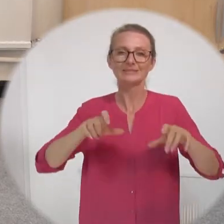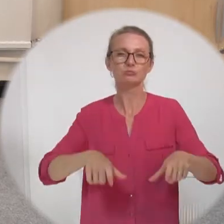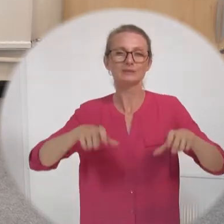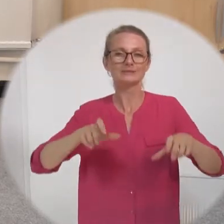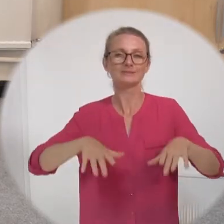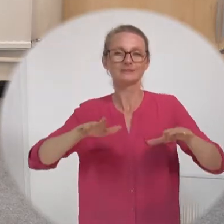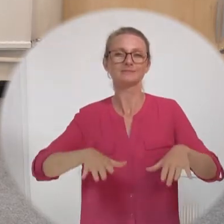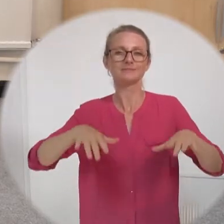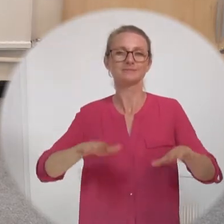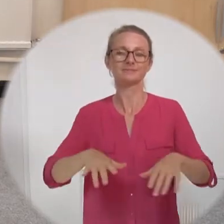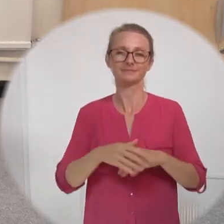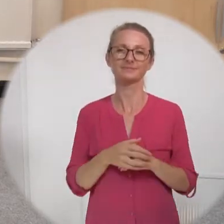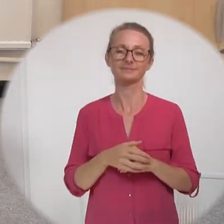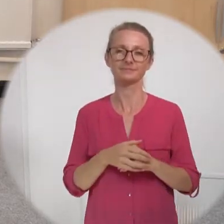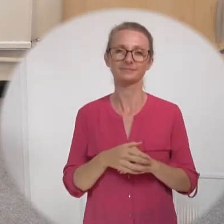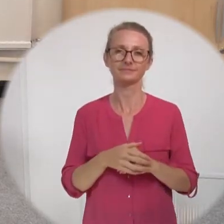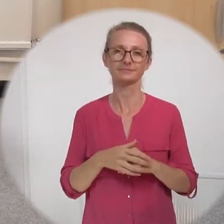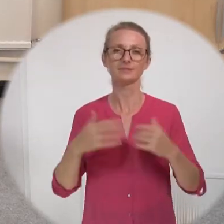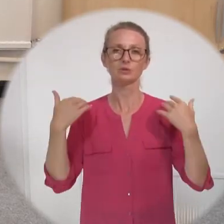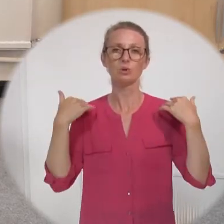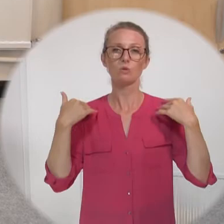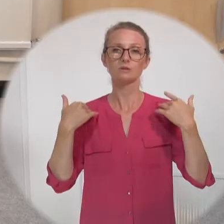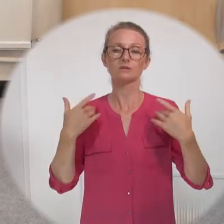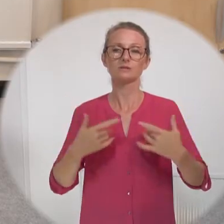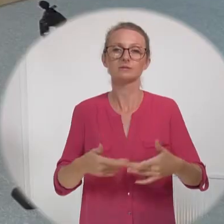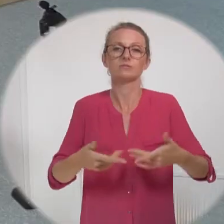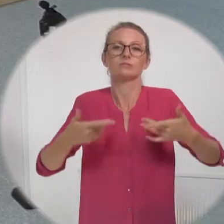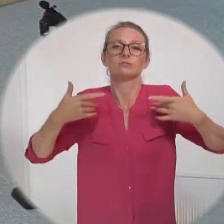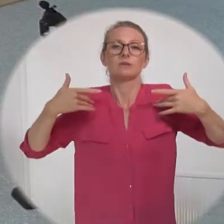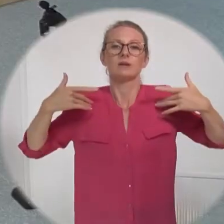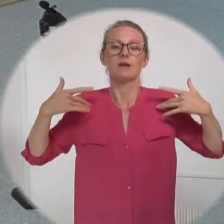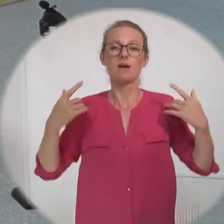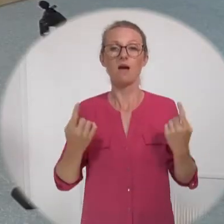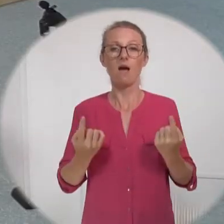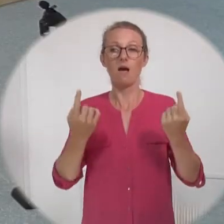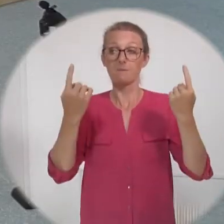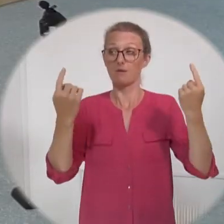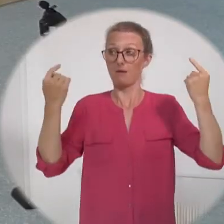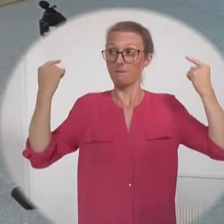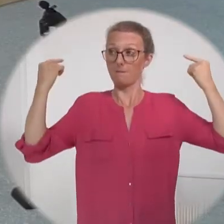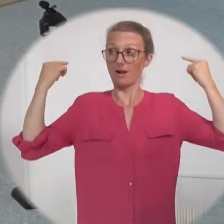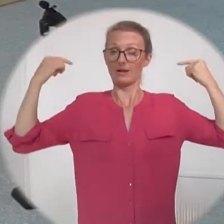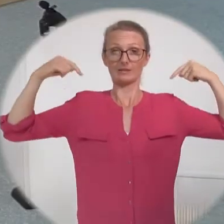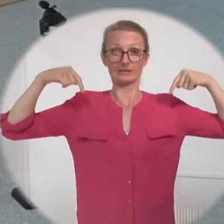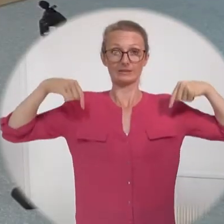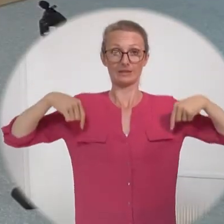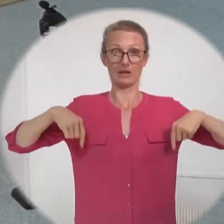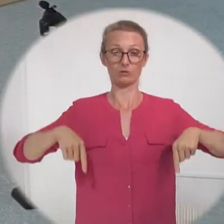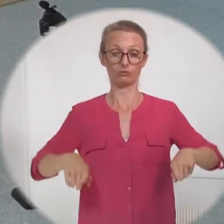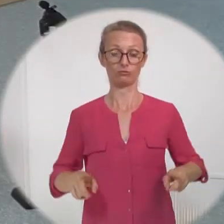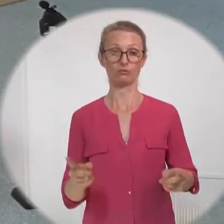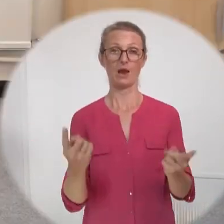Right, so we'll start with the shoulders. Just go up, back, down and round. Show that from the